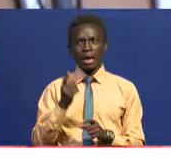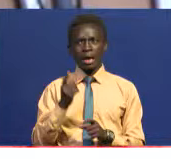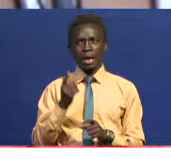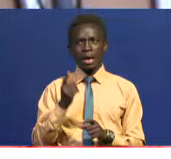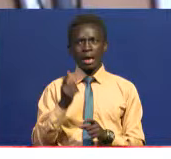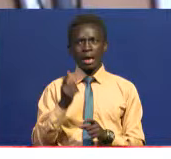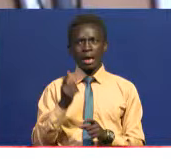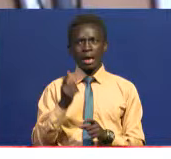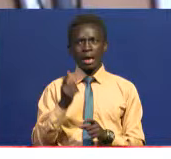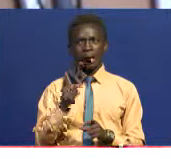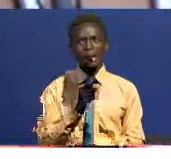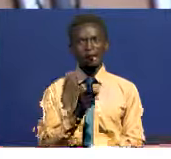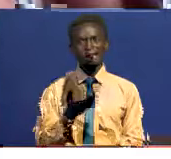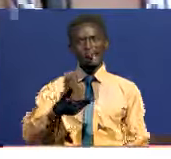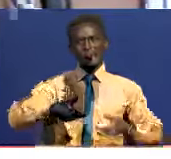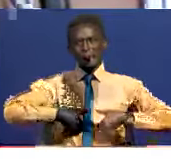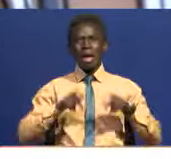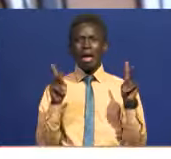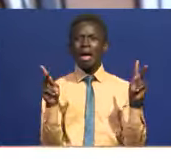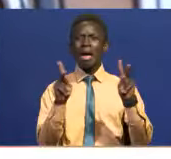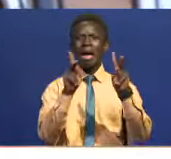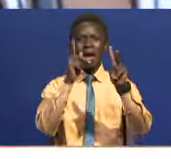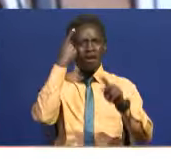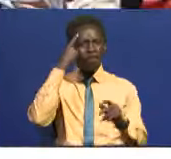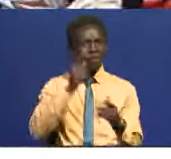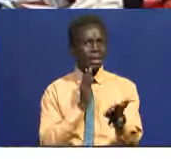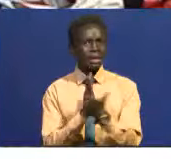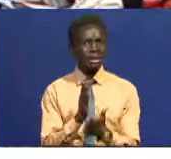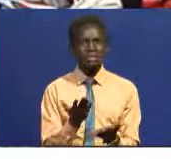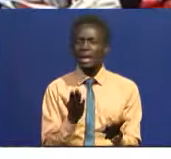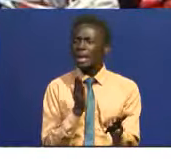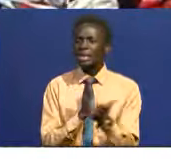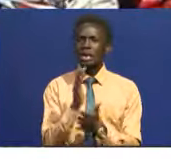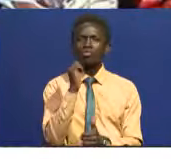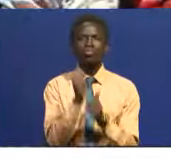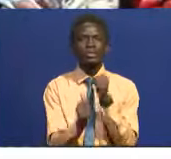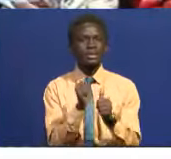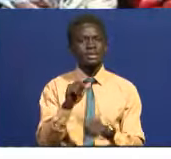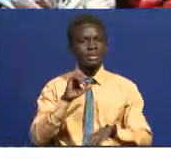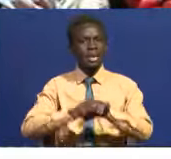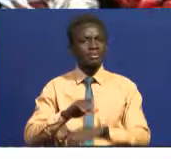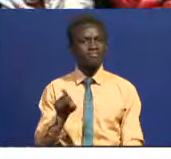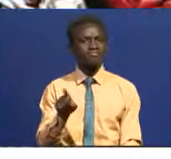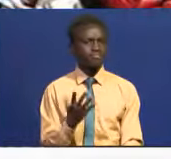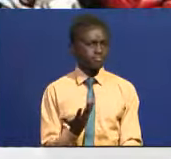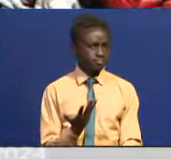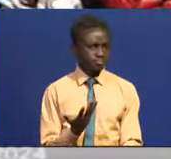wakisema sasa ni haki gani hiyo amewatendea. Give us in mind, Prime Edition.